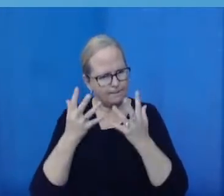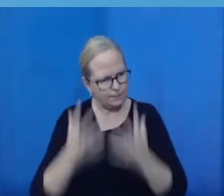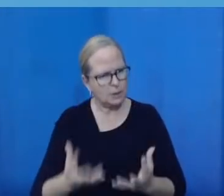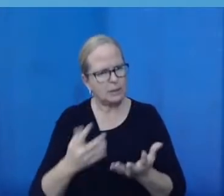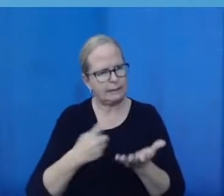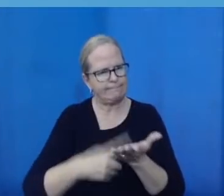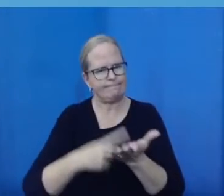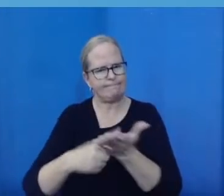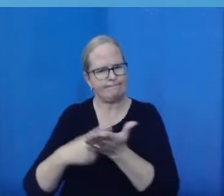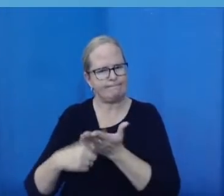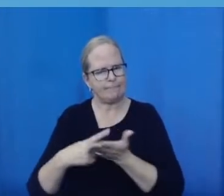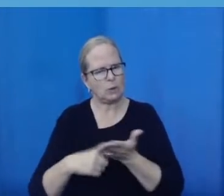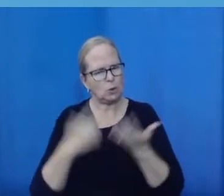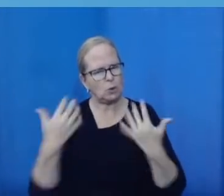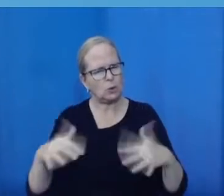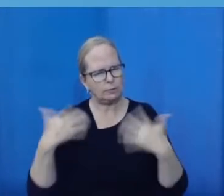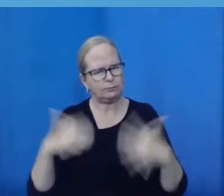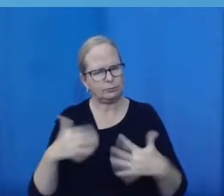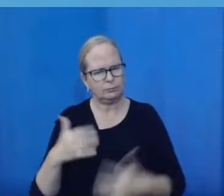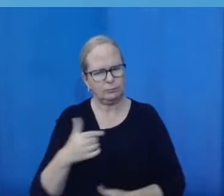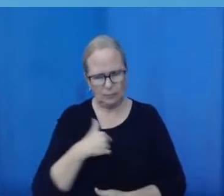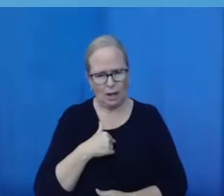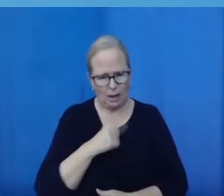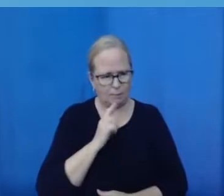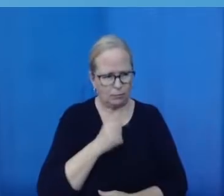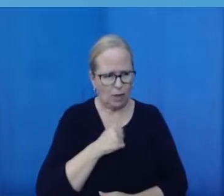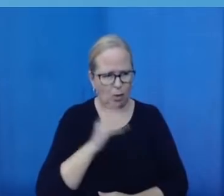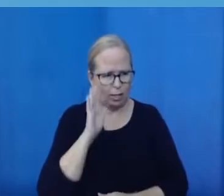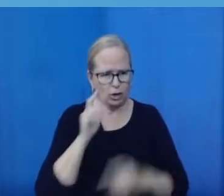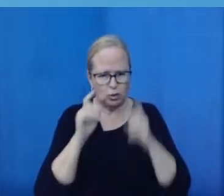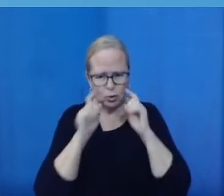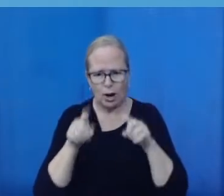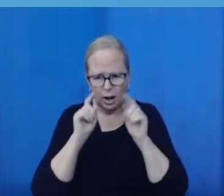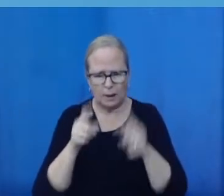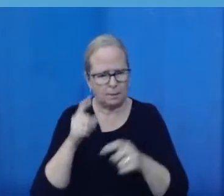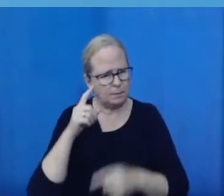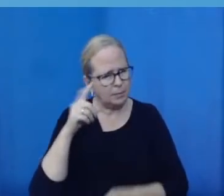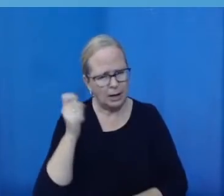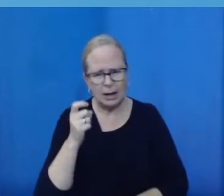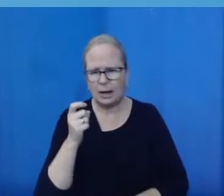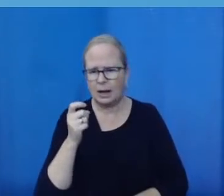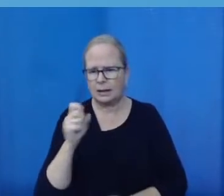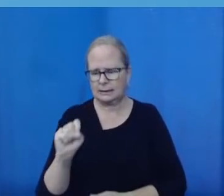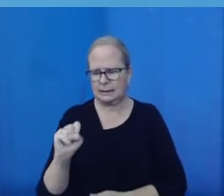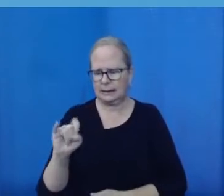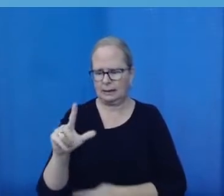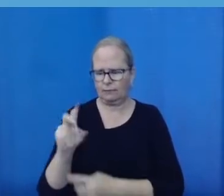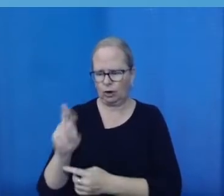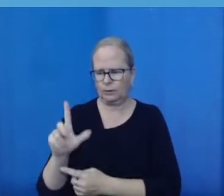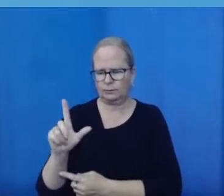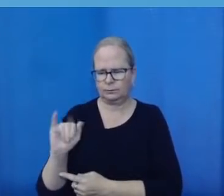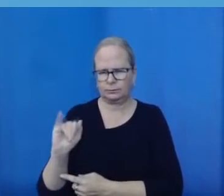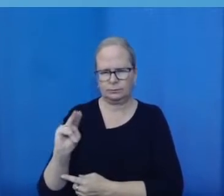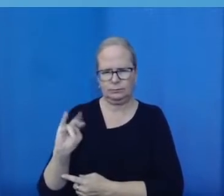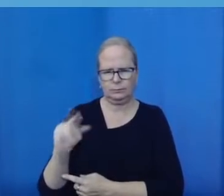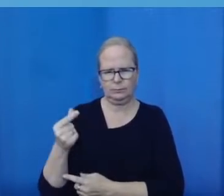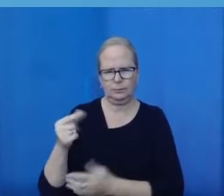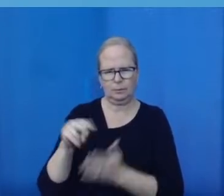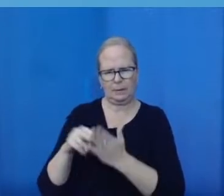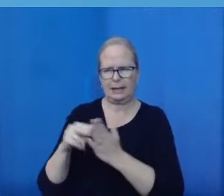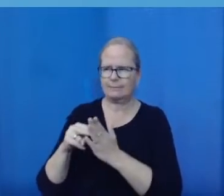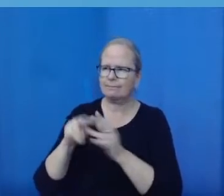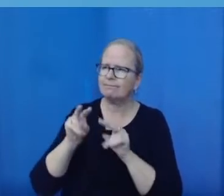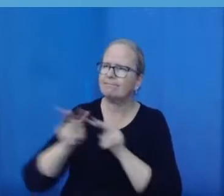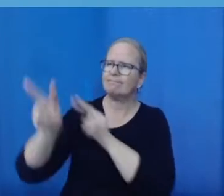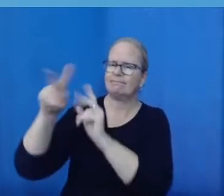this resilience. The definition of resilience is having adversity, being able to overcome adversity. And so I think that there's an opportunity here that we can capitalize on